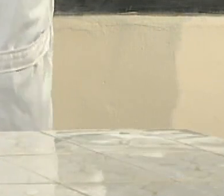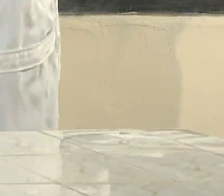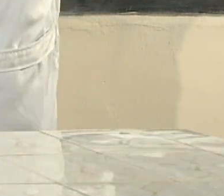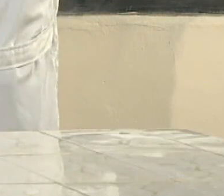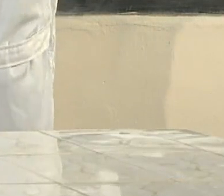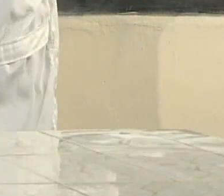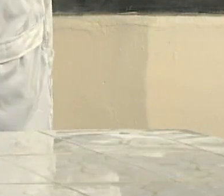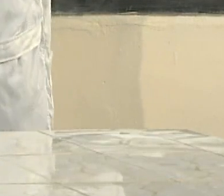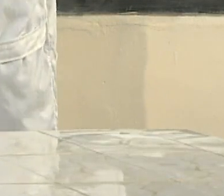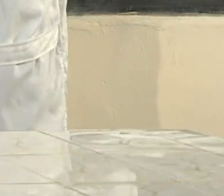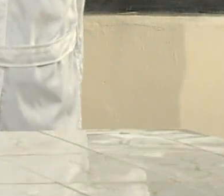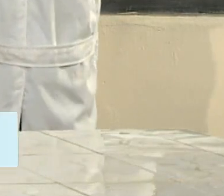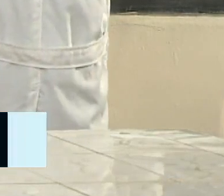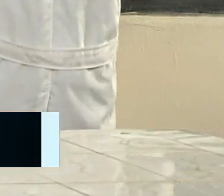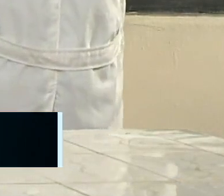and